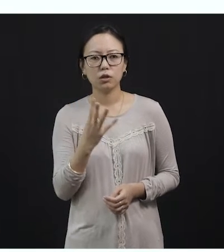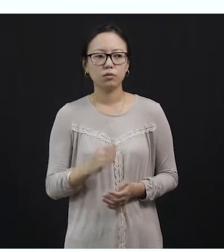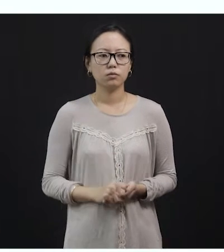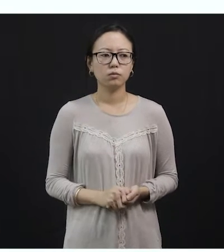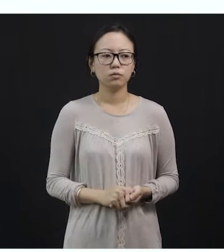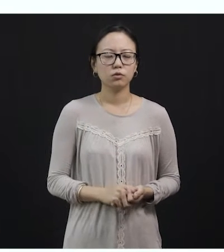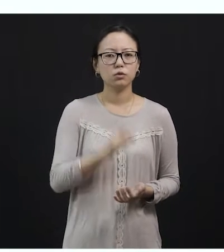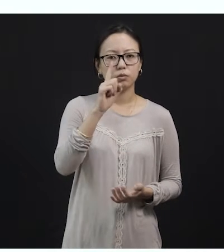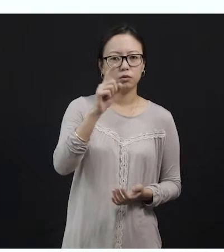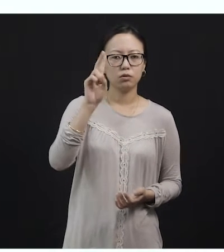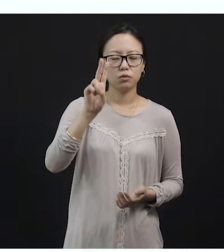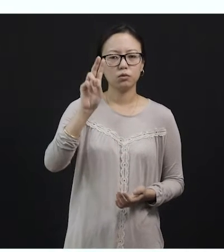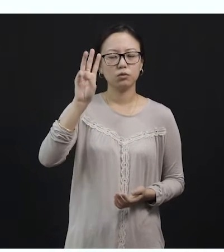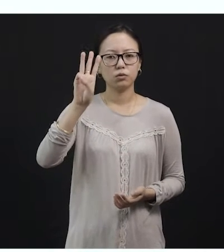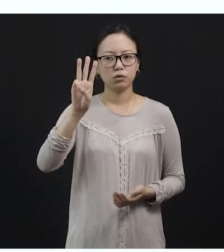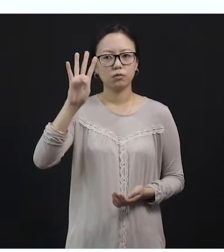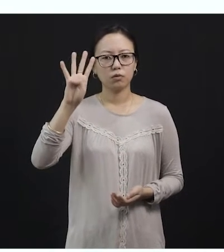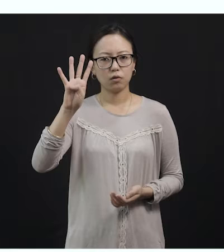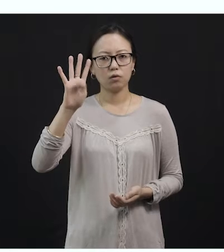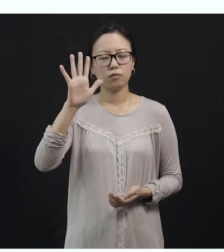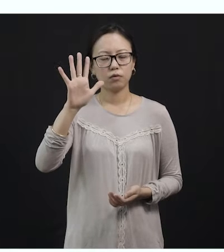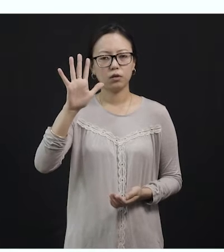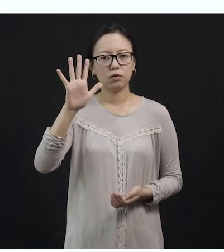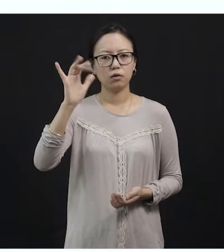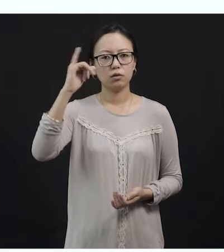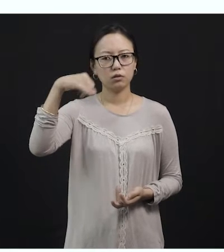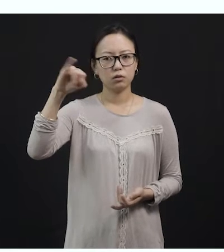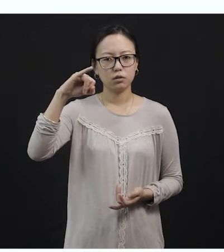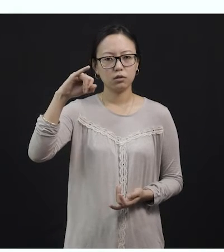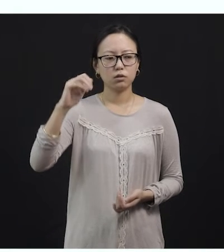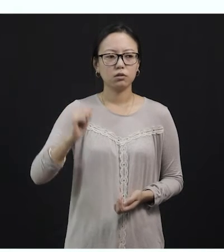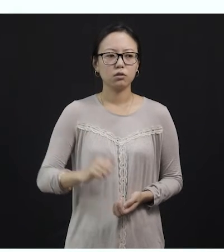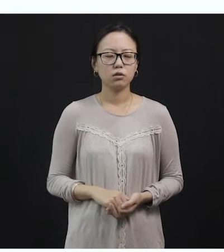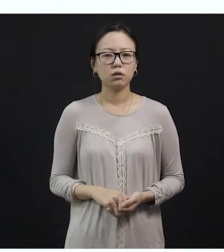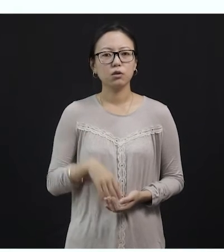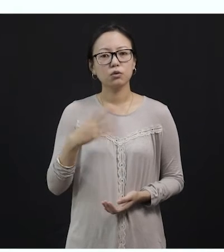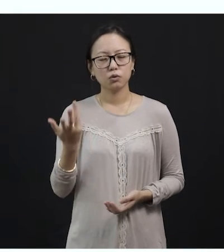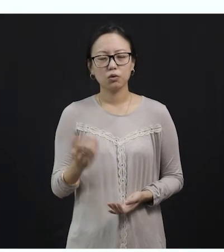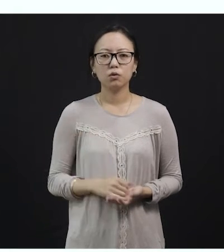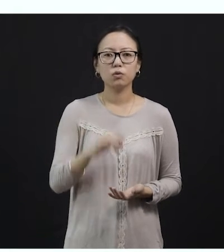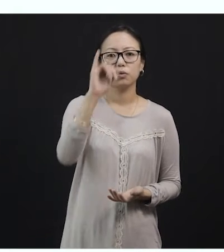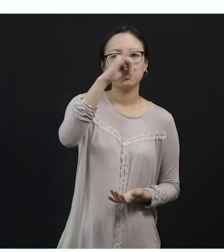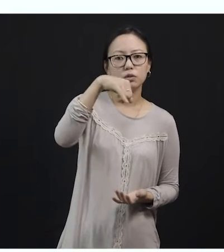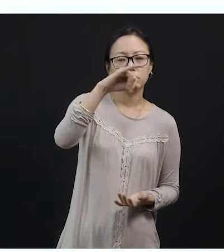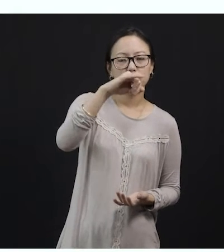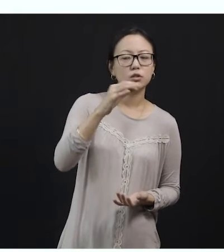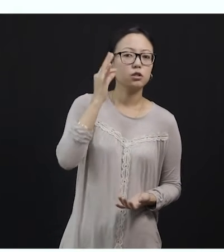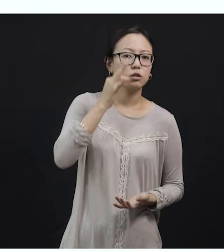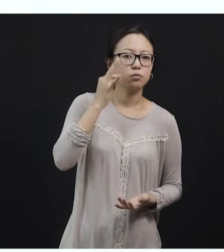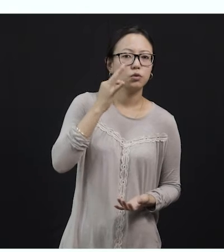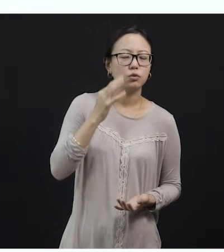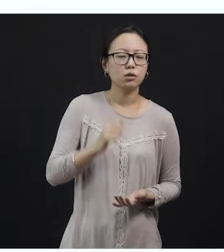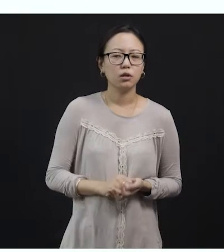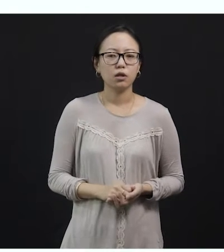2, 3, 4, 5, and 6. So we have 6 blue strips